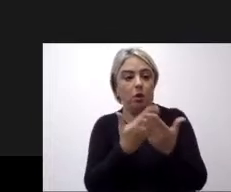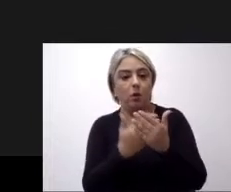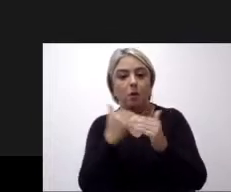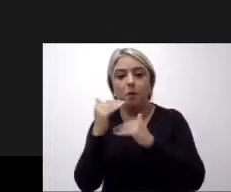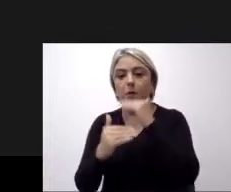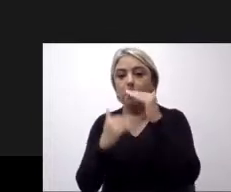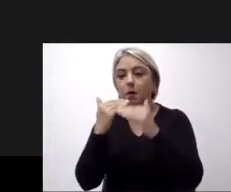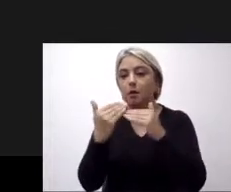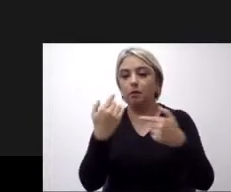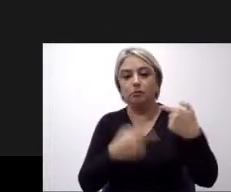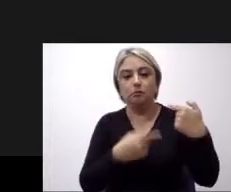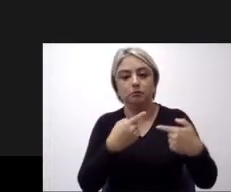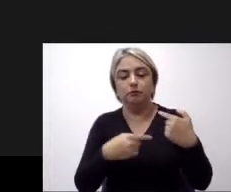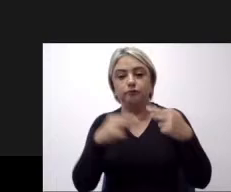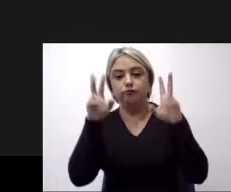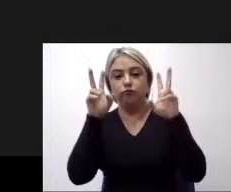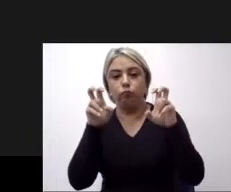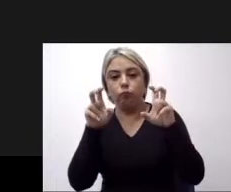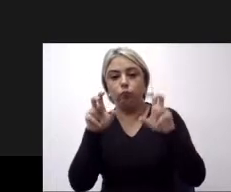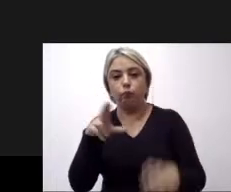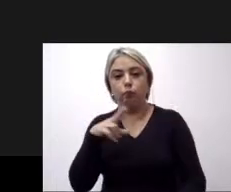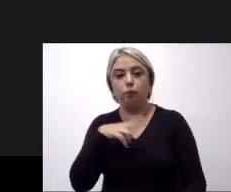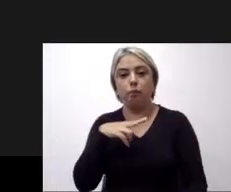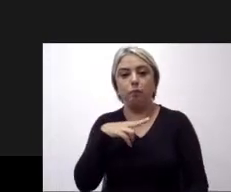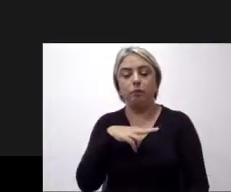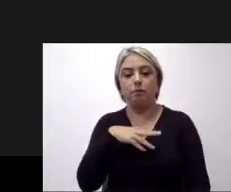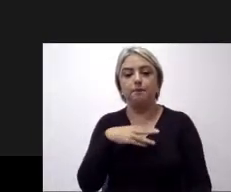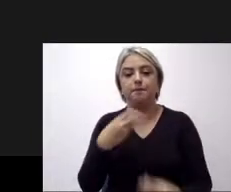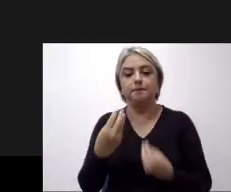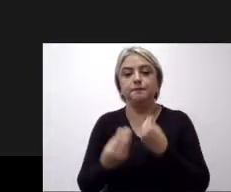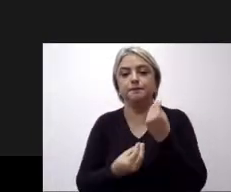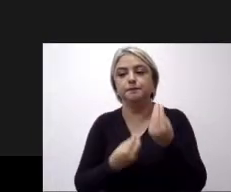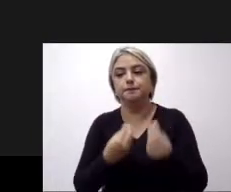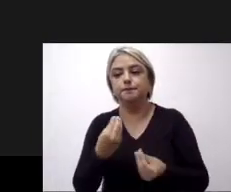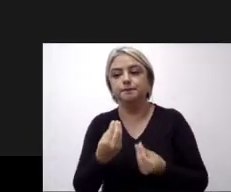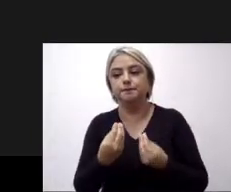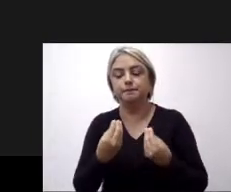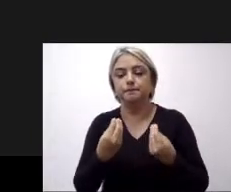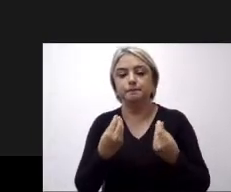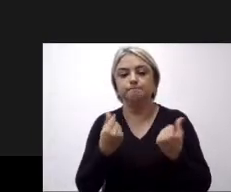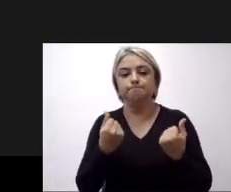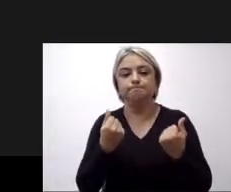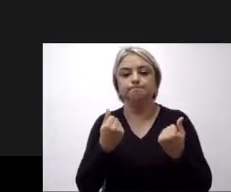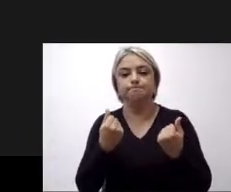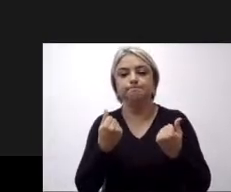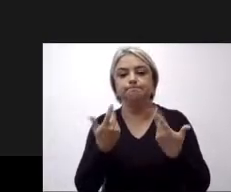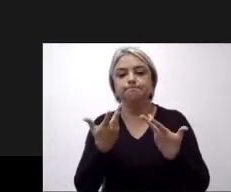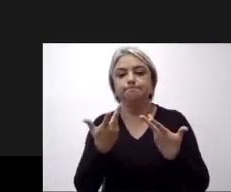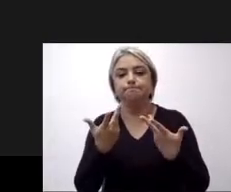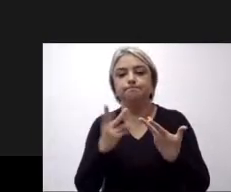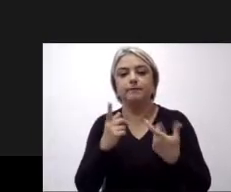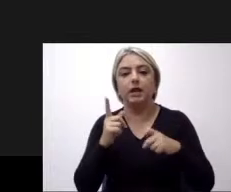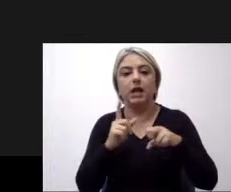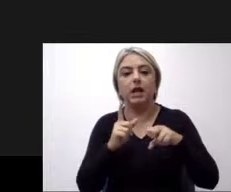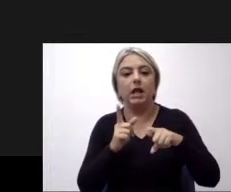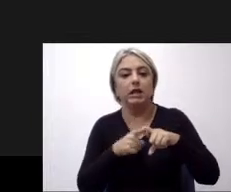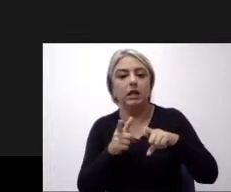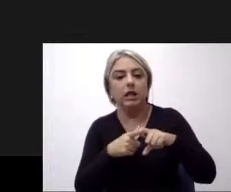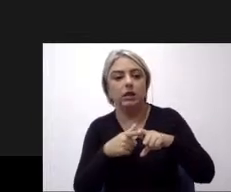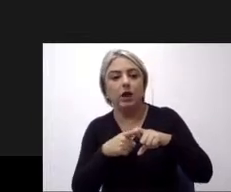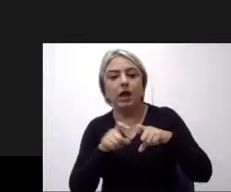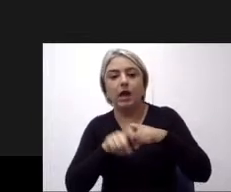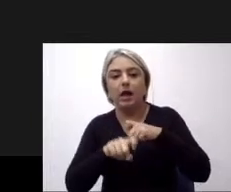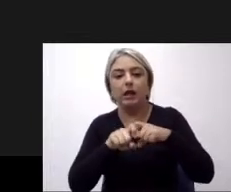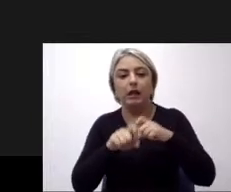issues such as sexual or domestic violence. They have examined how